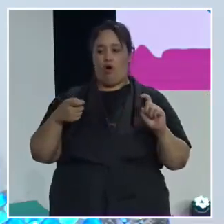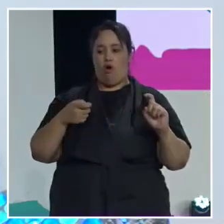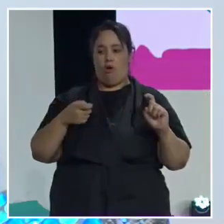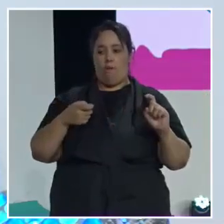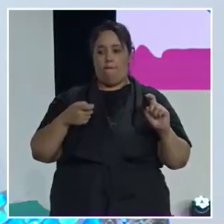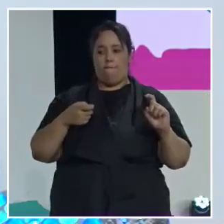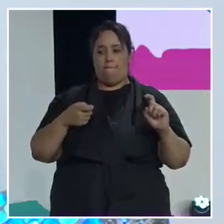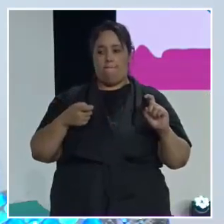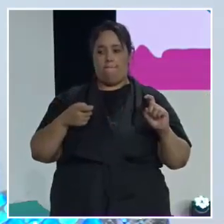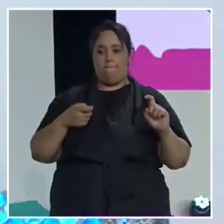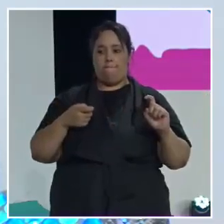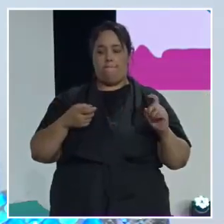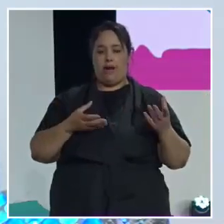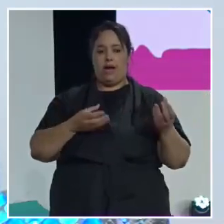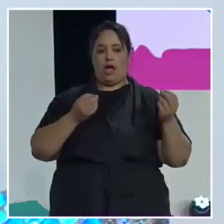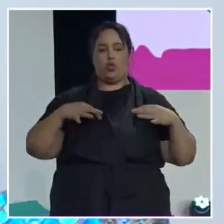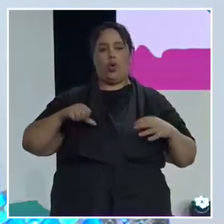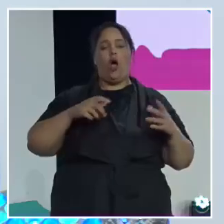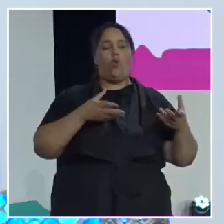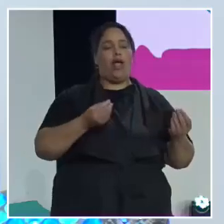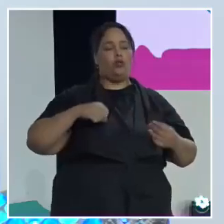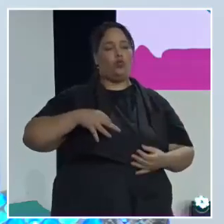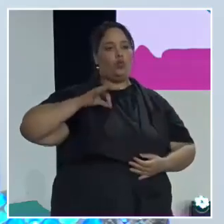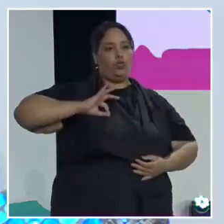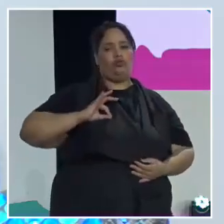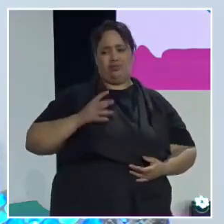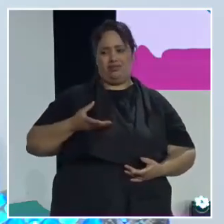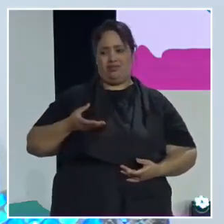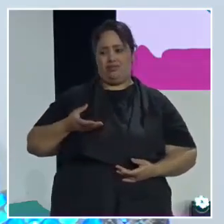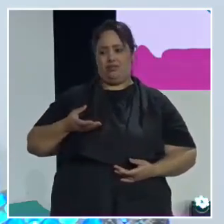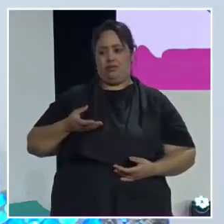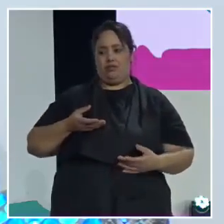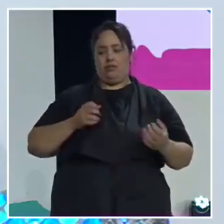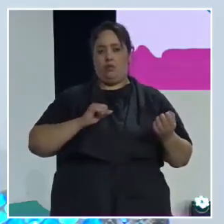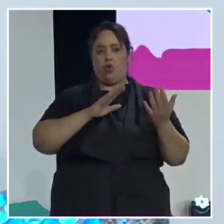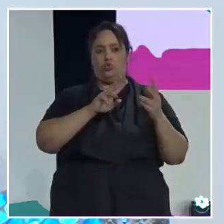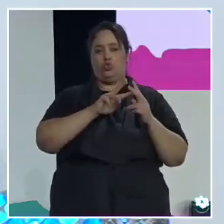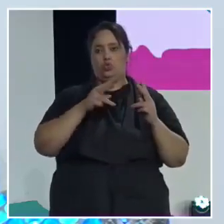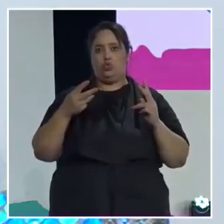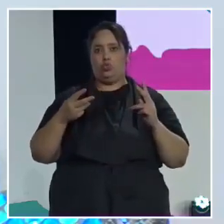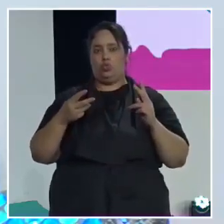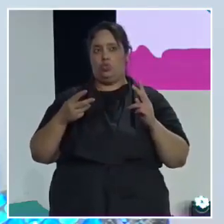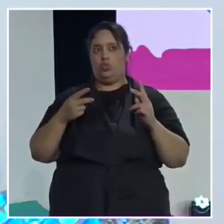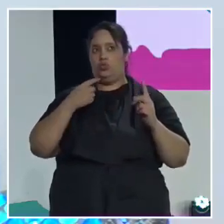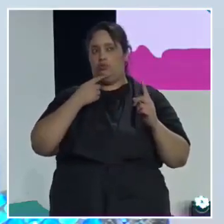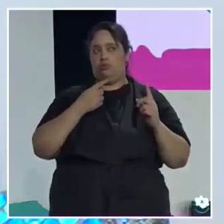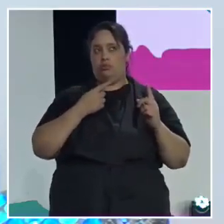shaping finance. And it argues that the gap-filling approach has been approved to be inadequate. So they tend to simply